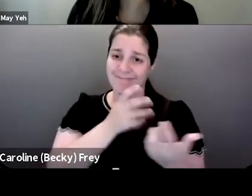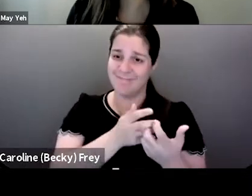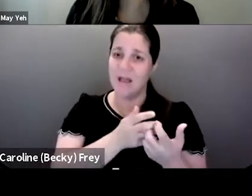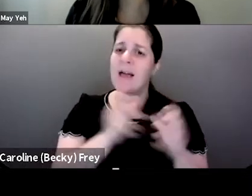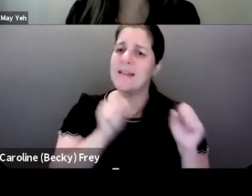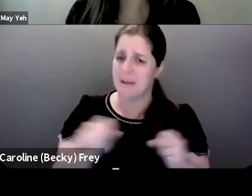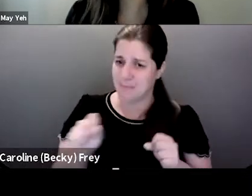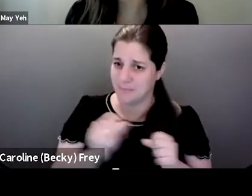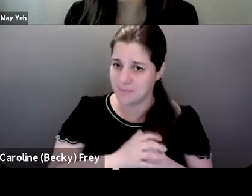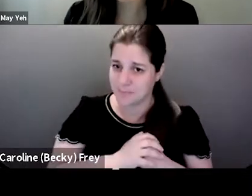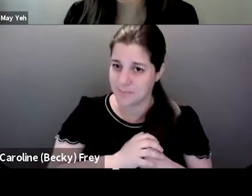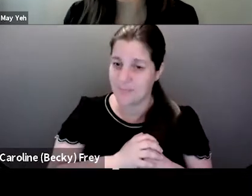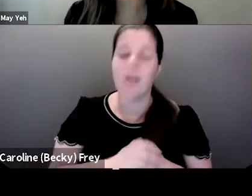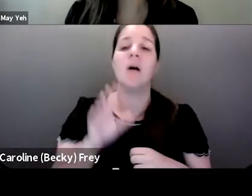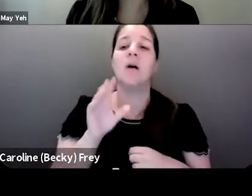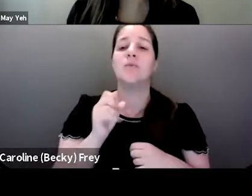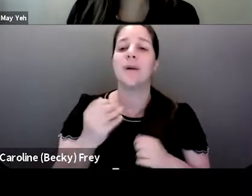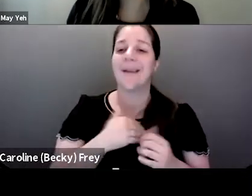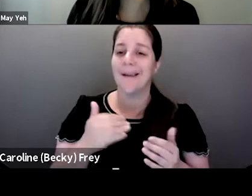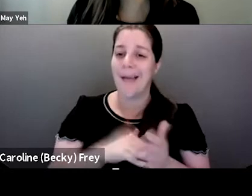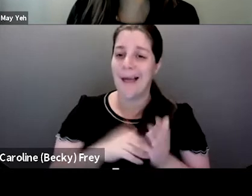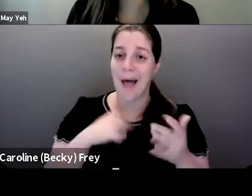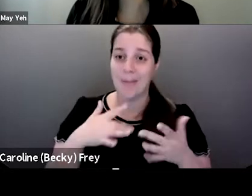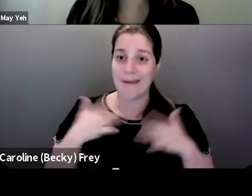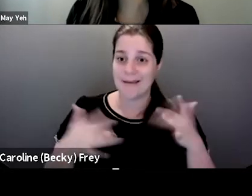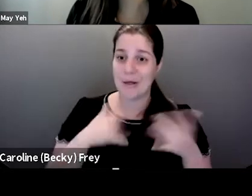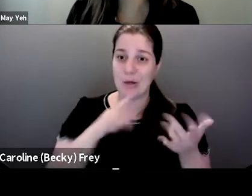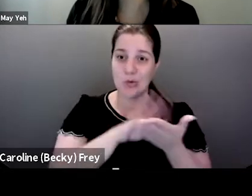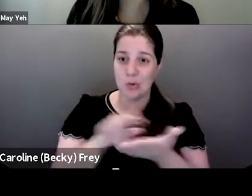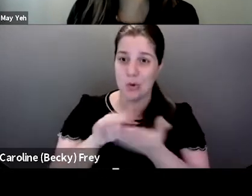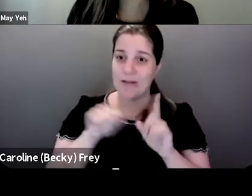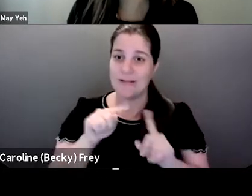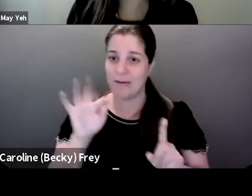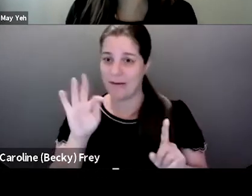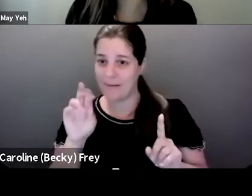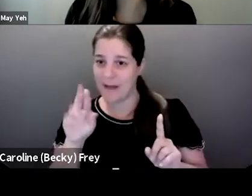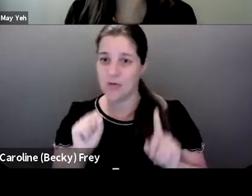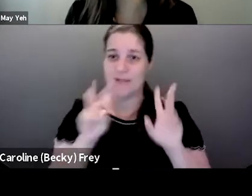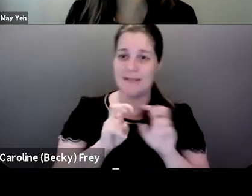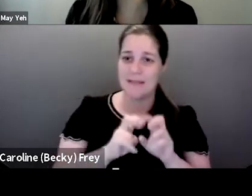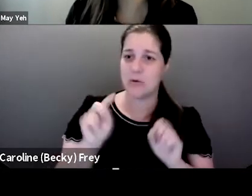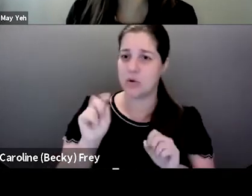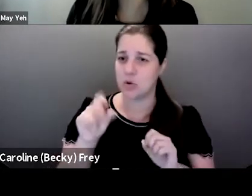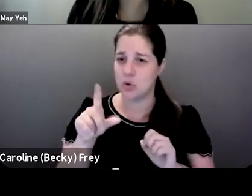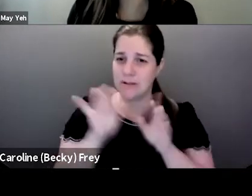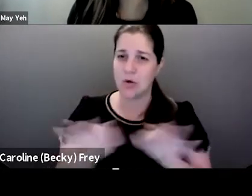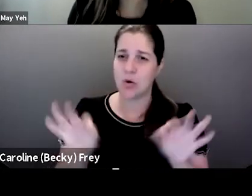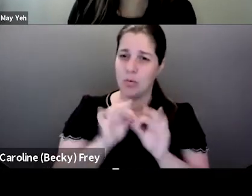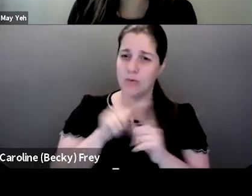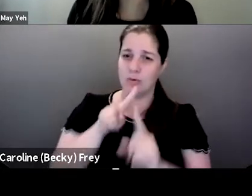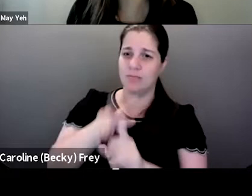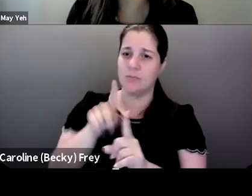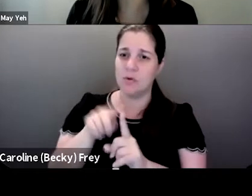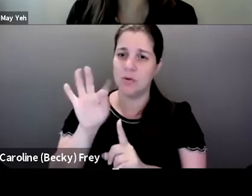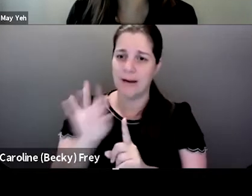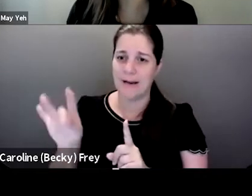possible. I'm very excited to be learning from the speakers in this workshop about the types of factors, assessments, and tools that are important to consider as 988 moves forward in the effort